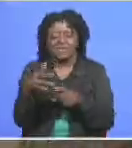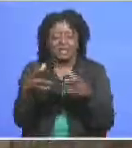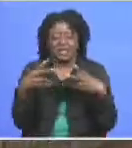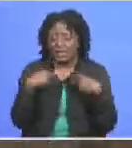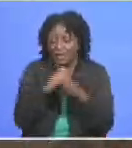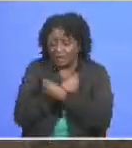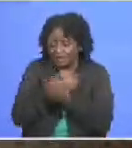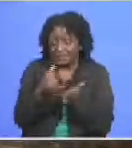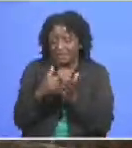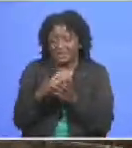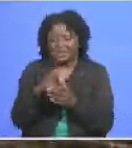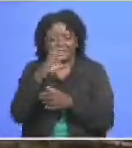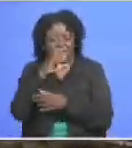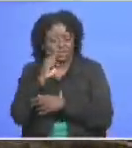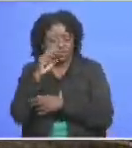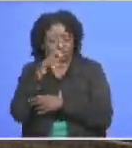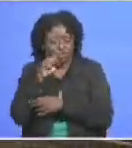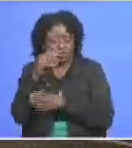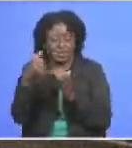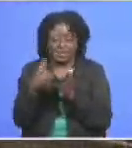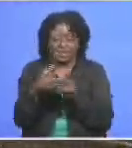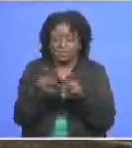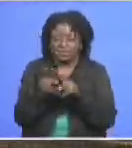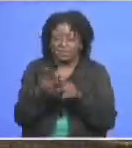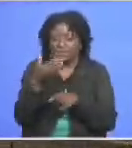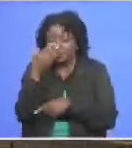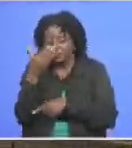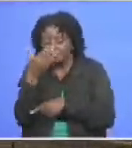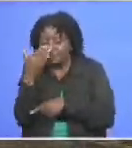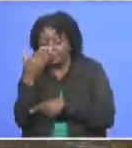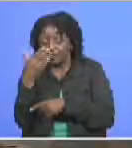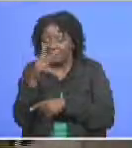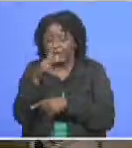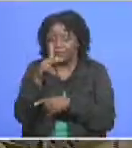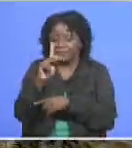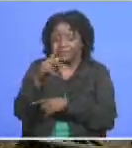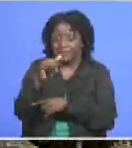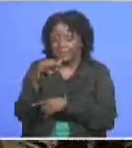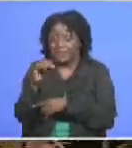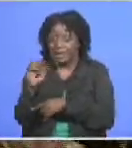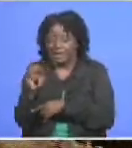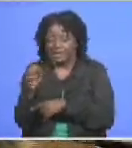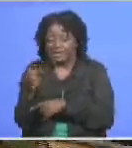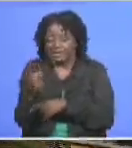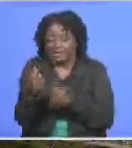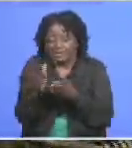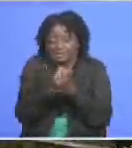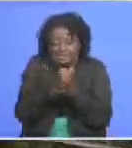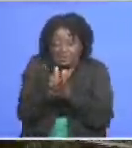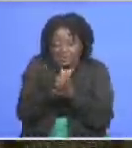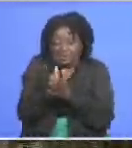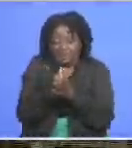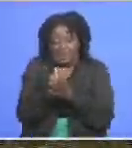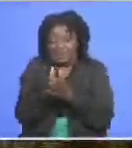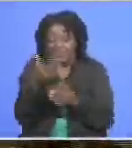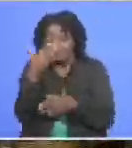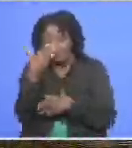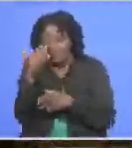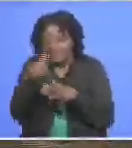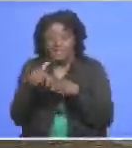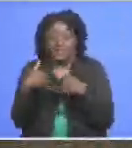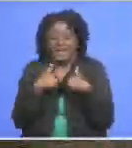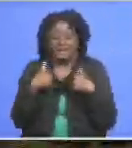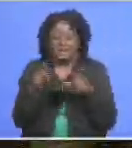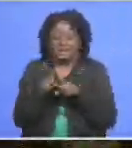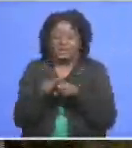it. Even the scent of the pine, you know, that stimulates some of the animals as well. So you could bring it on down and we'll definitely find a